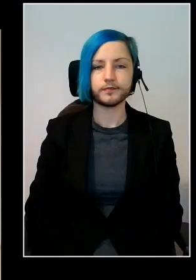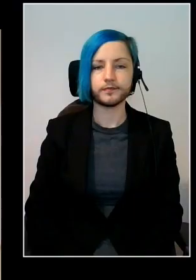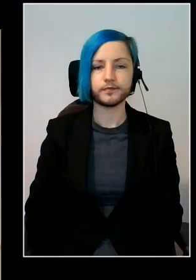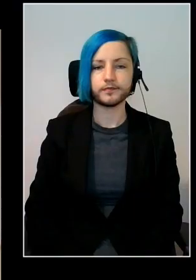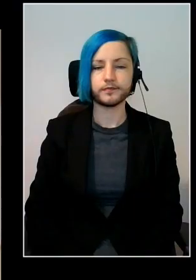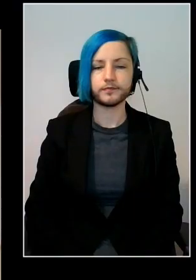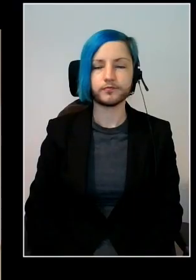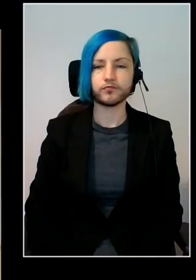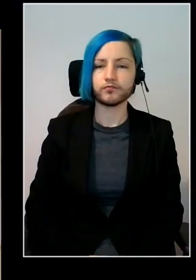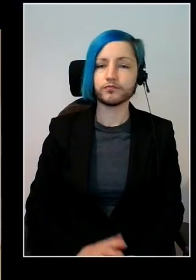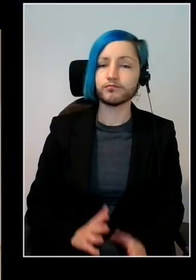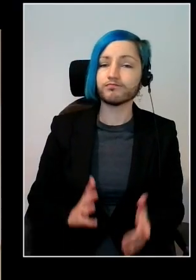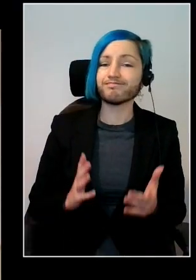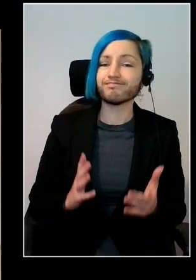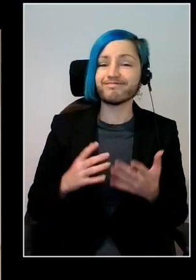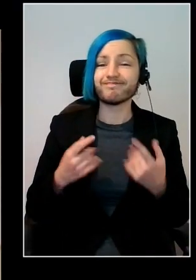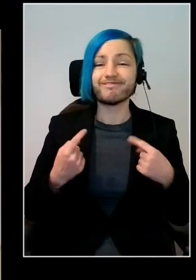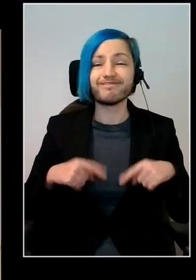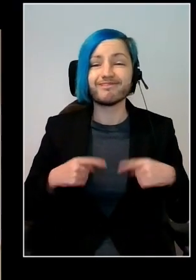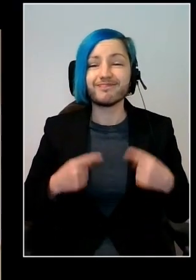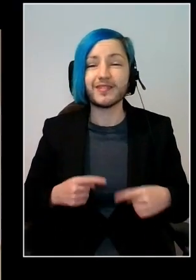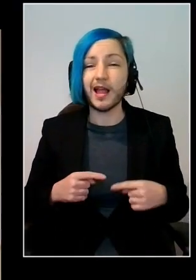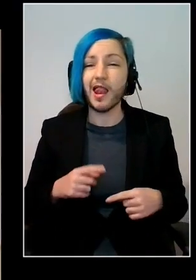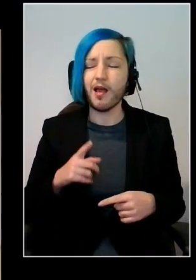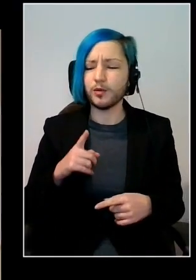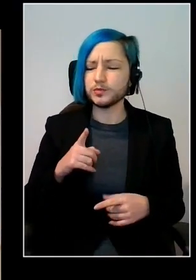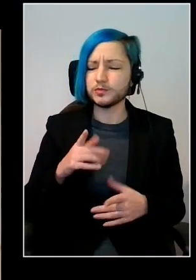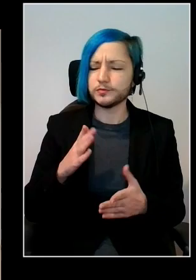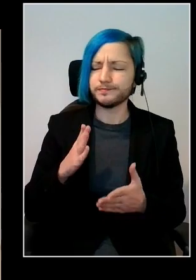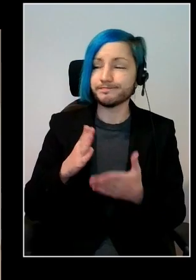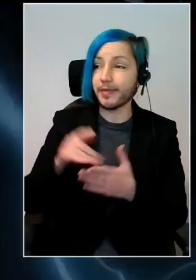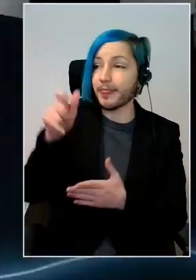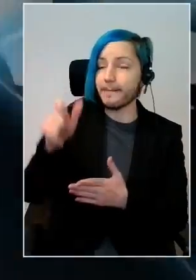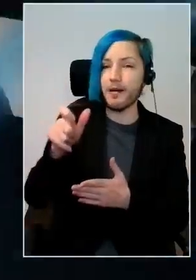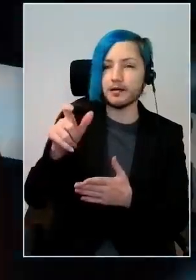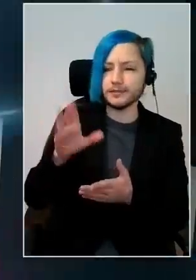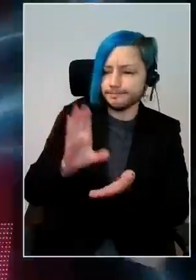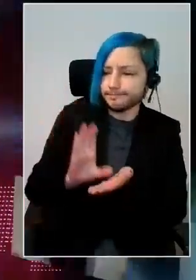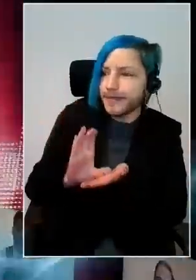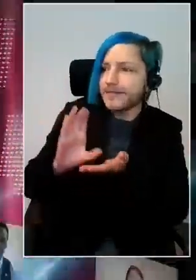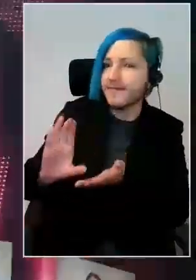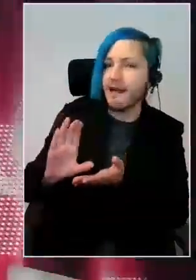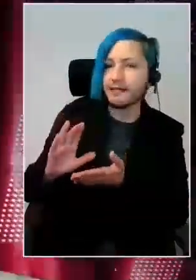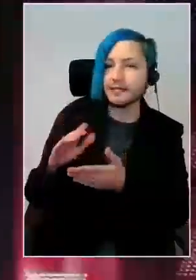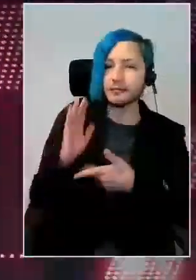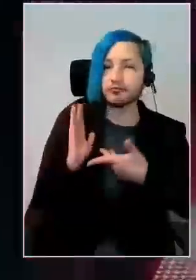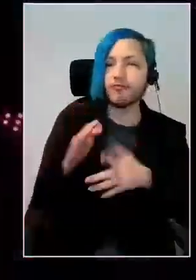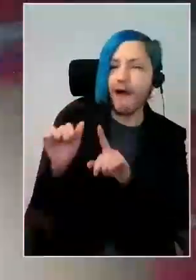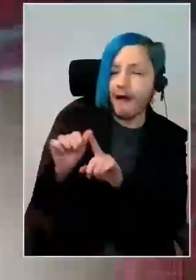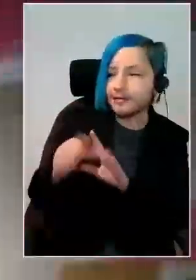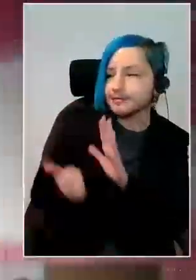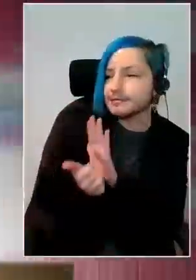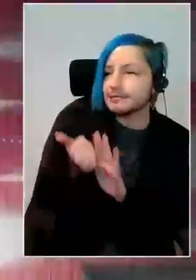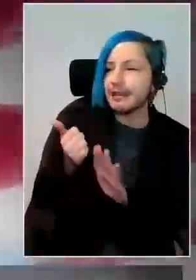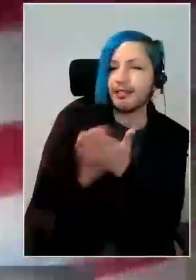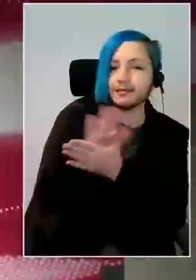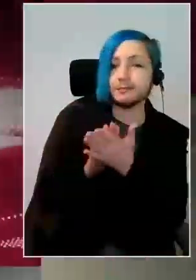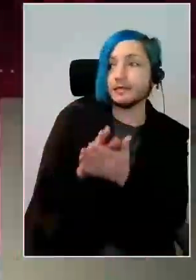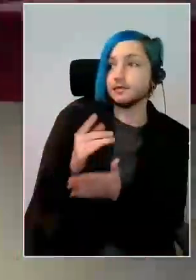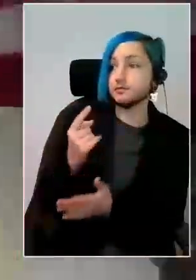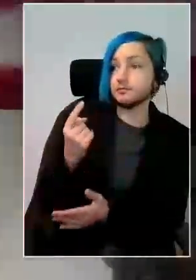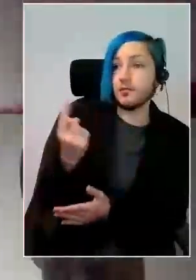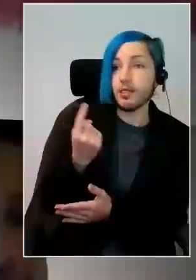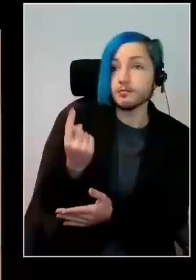it is enabling you to really invest in that individual and give them skills that are not only of benefit to their particular organisation,